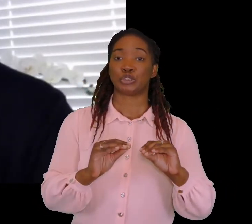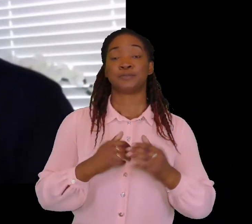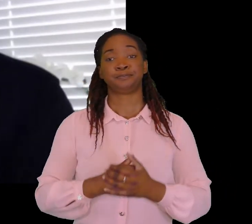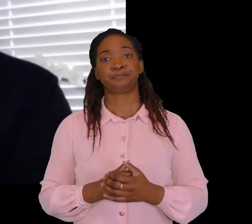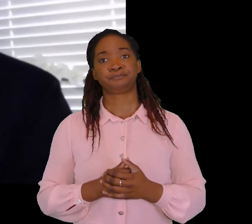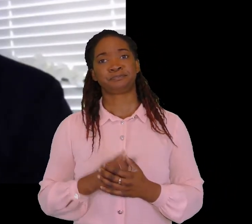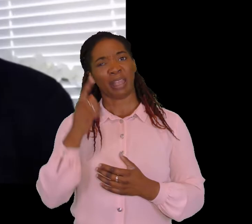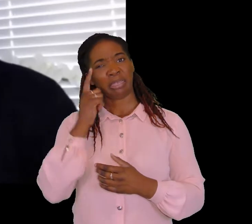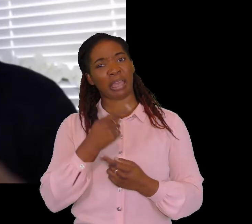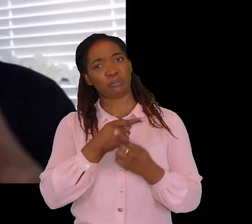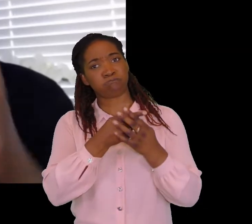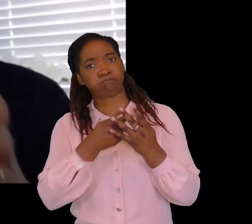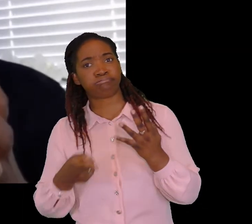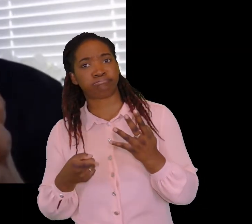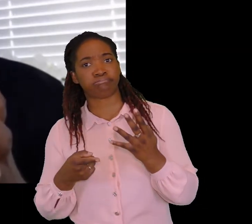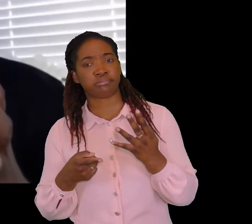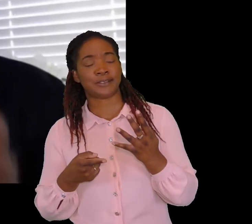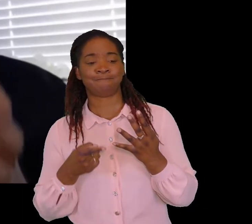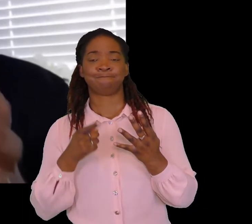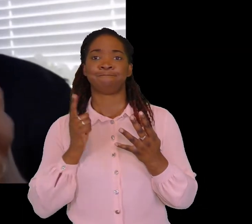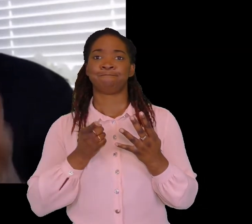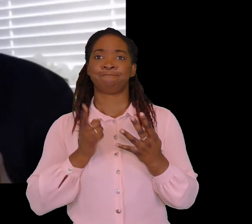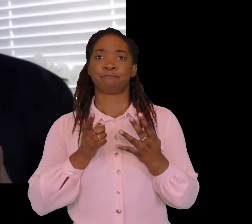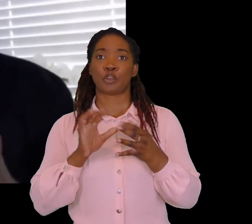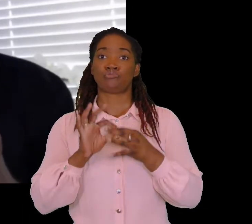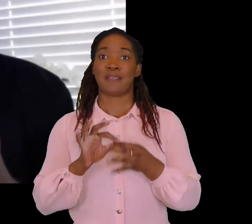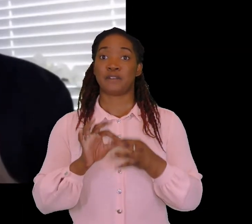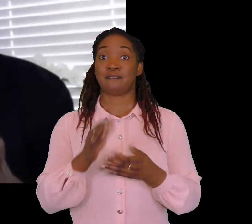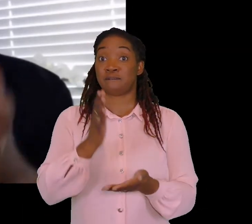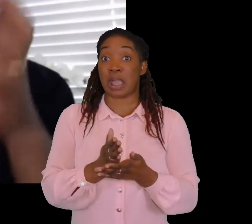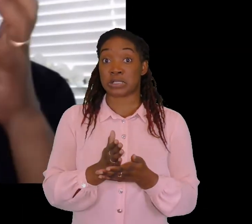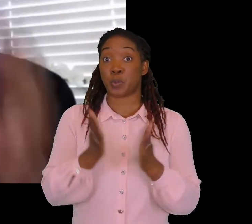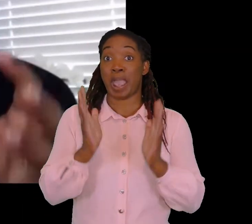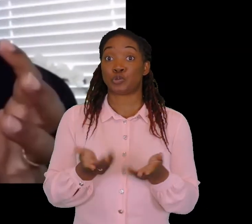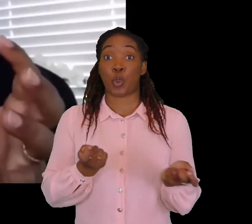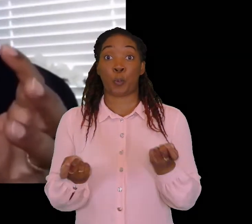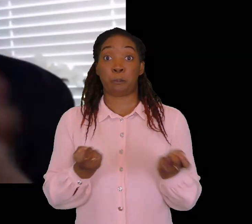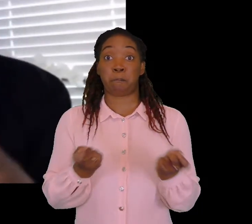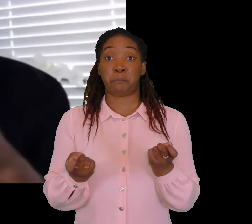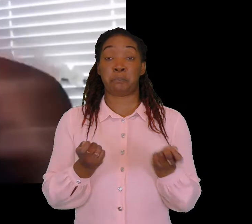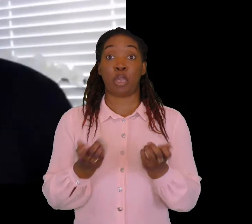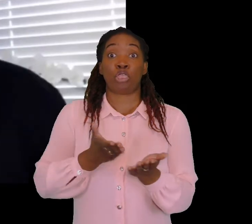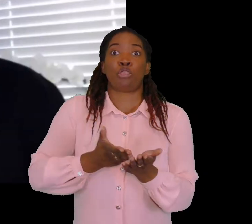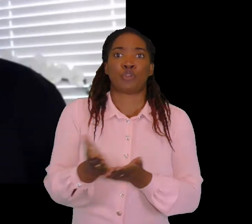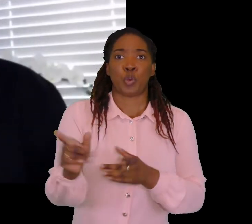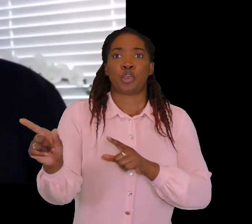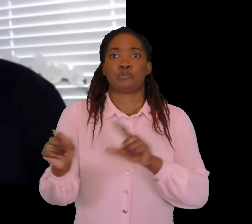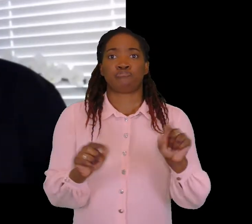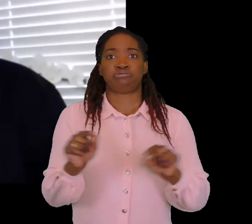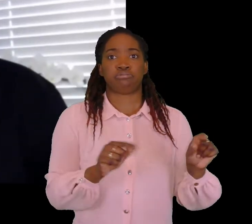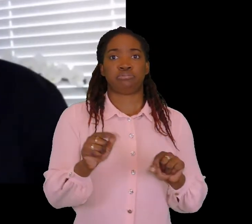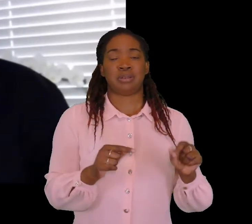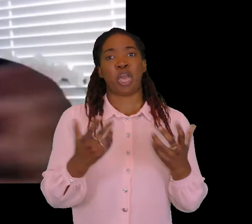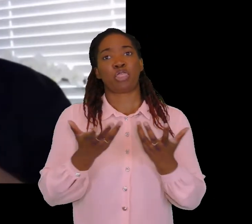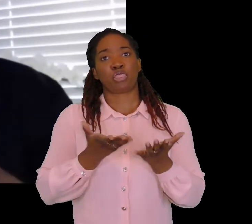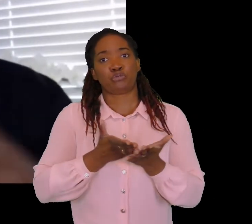think these were the sort of relevant facts that we have to deal with now, that through this curating and the way it formulated networks